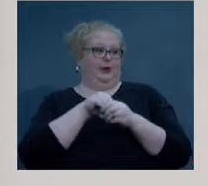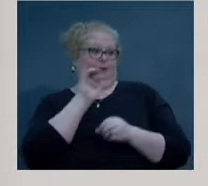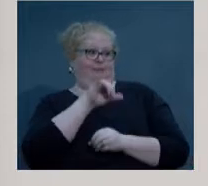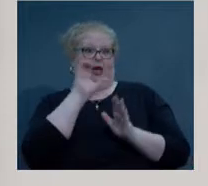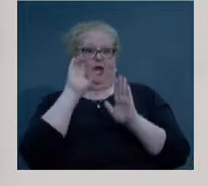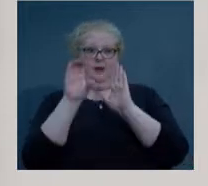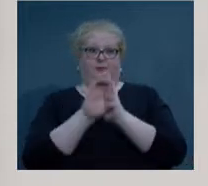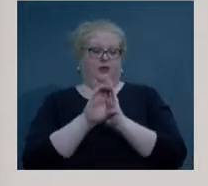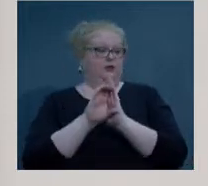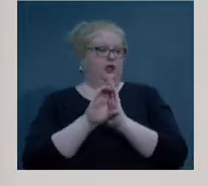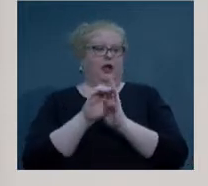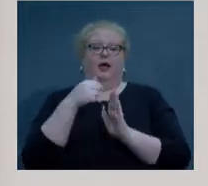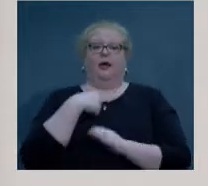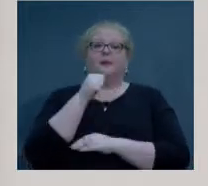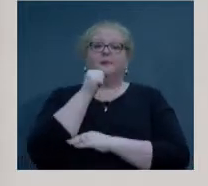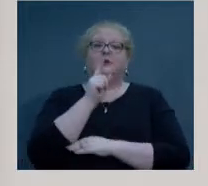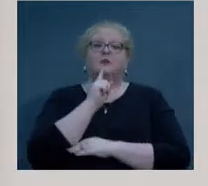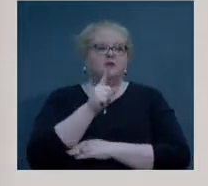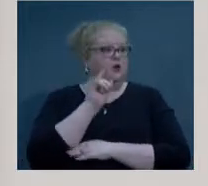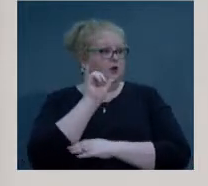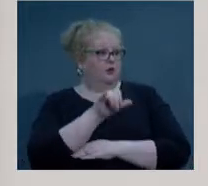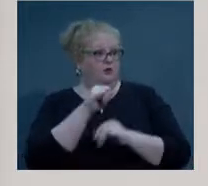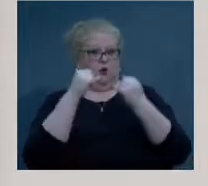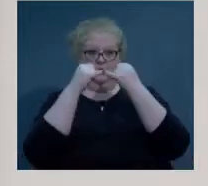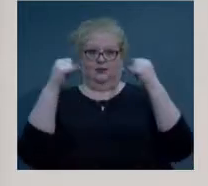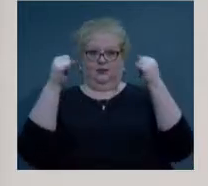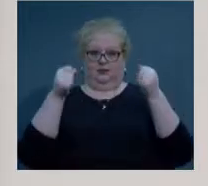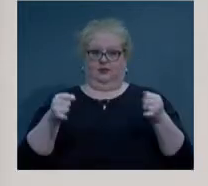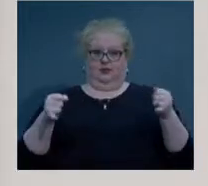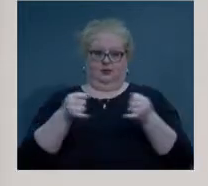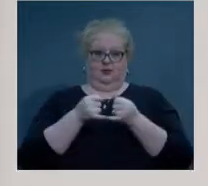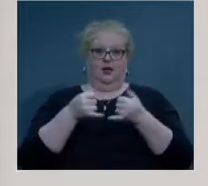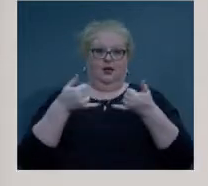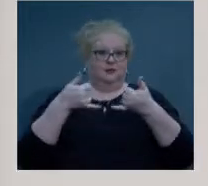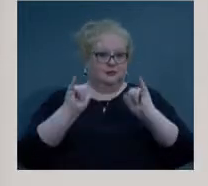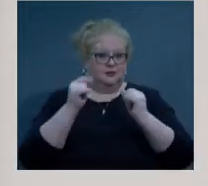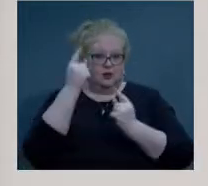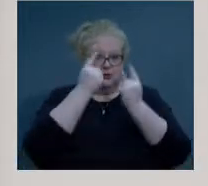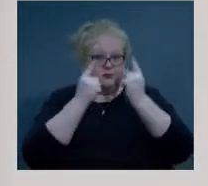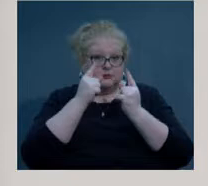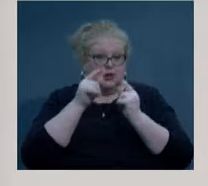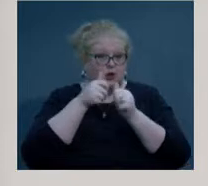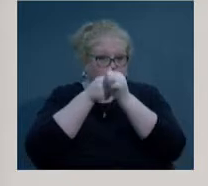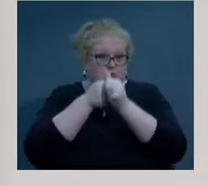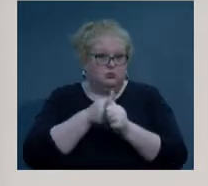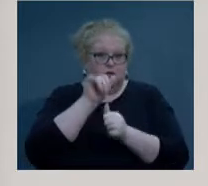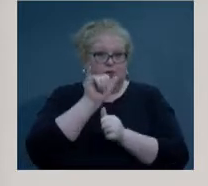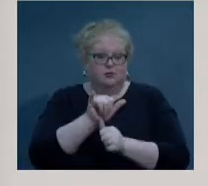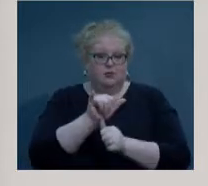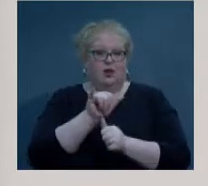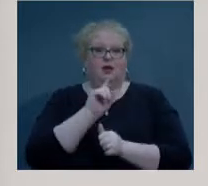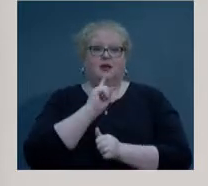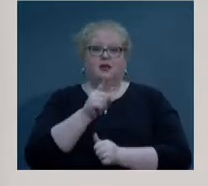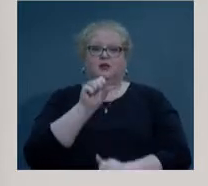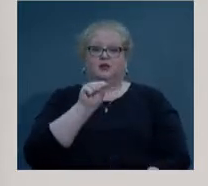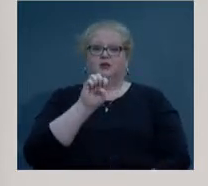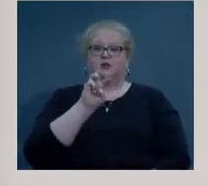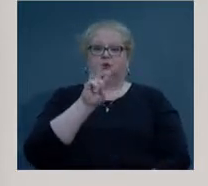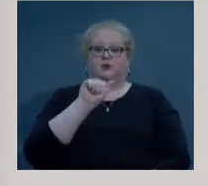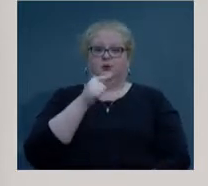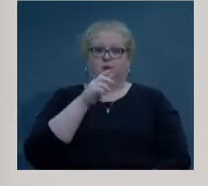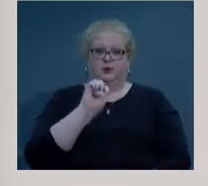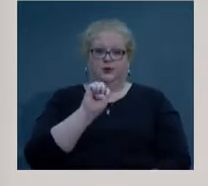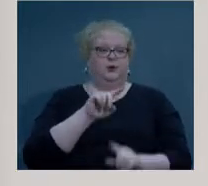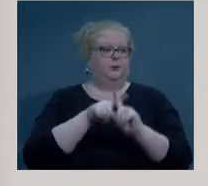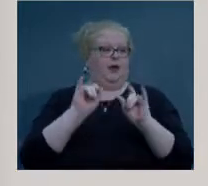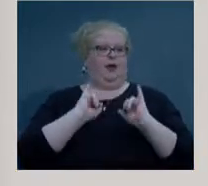there, I'm not sure if those lines are still considered what it says on the paper, that they are sewage. And I